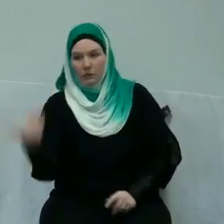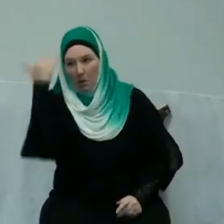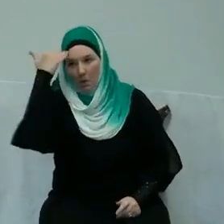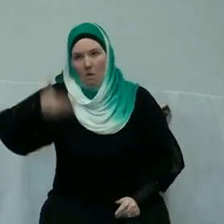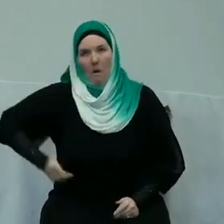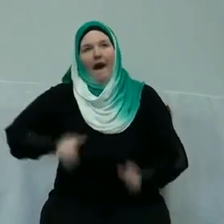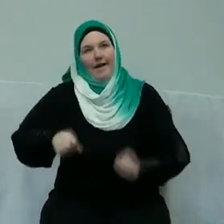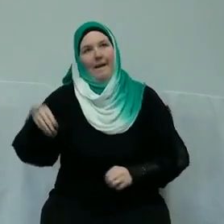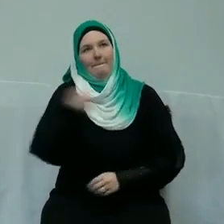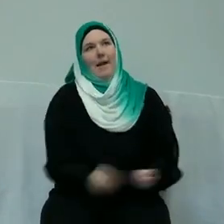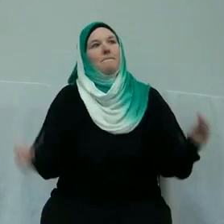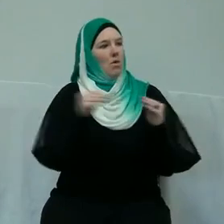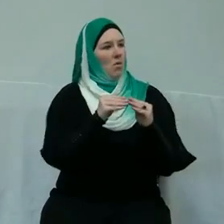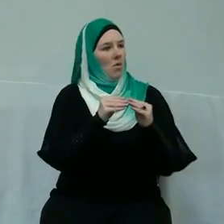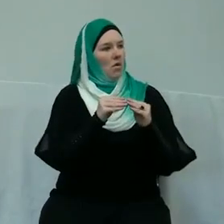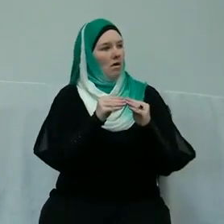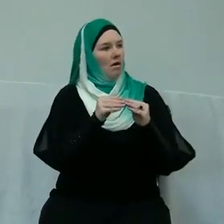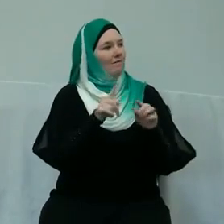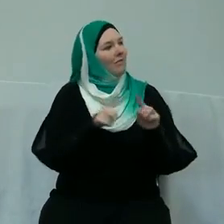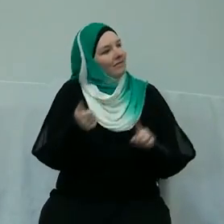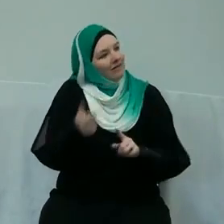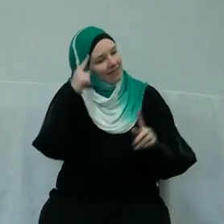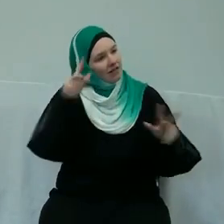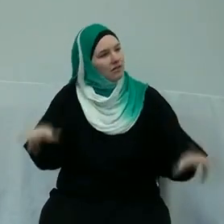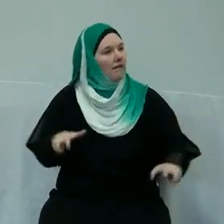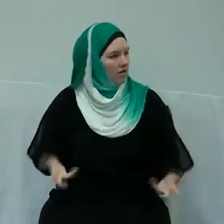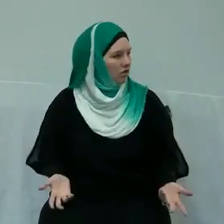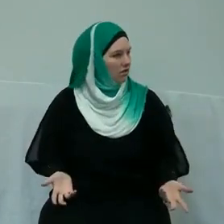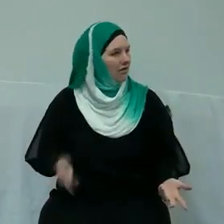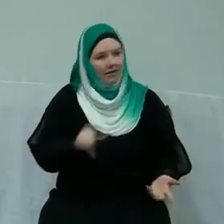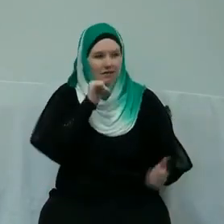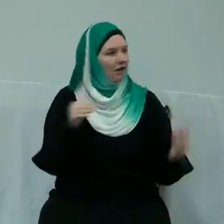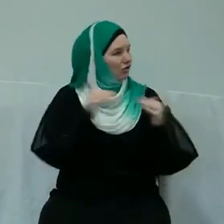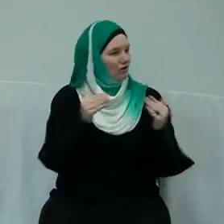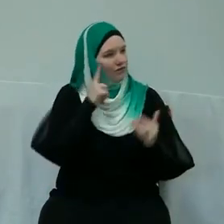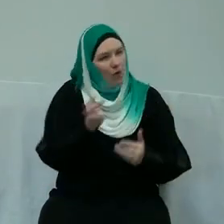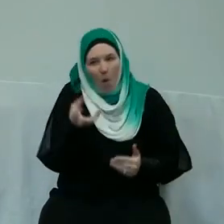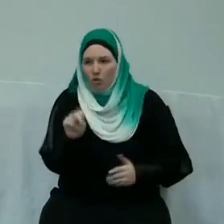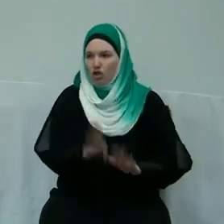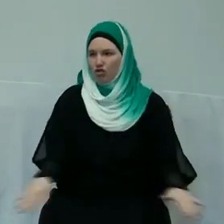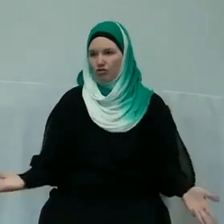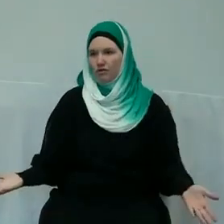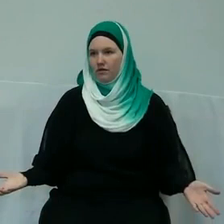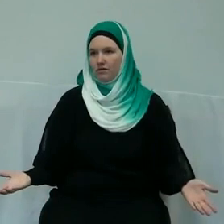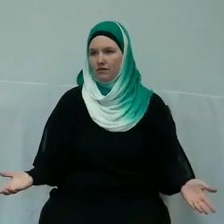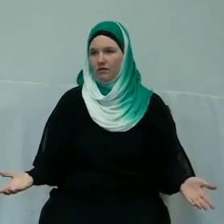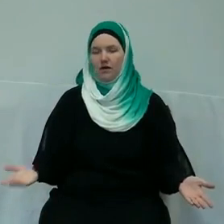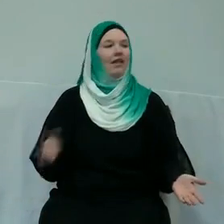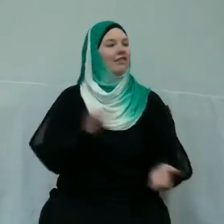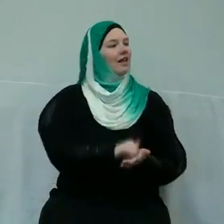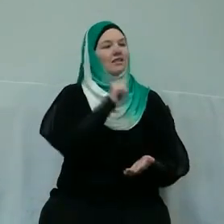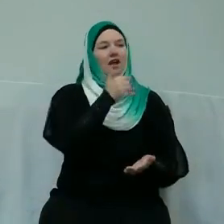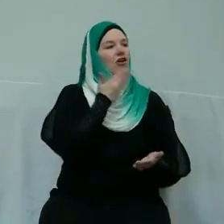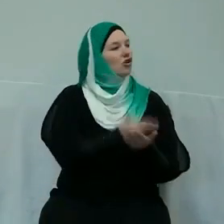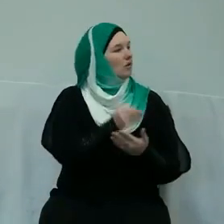This is thinking selfish, not justice. So brothers and sisters, it is not good